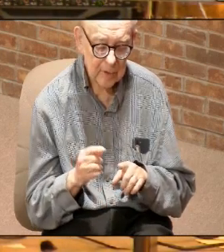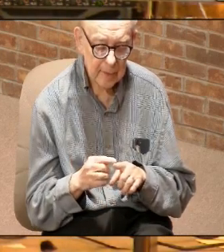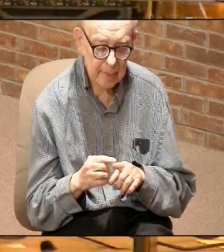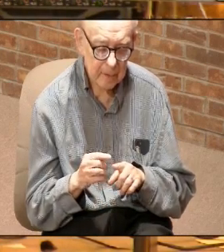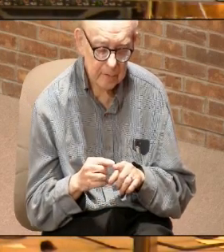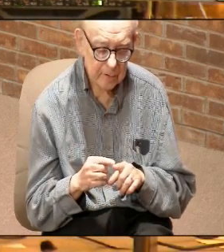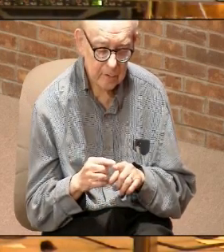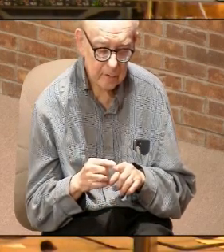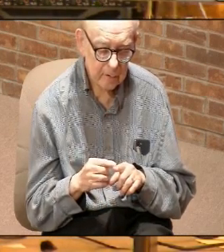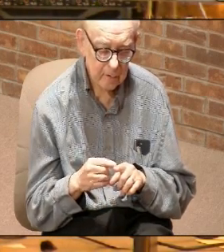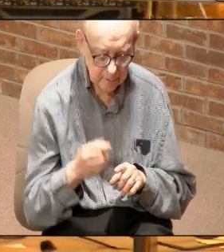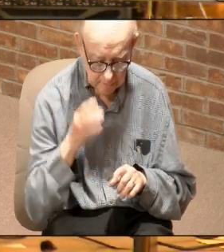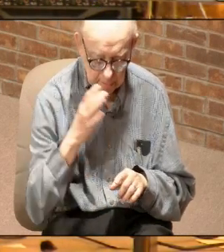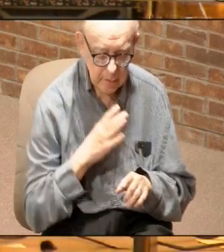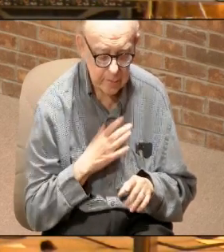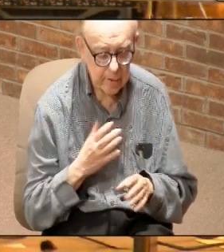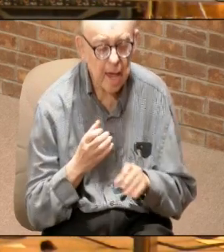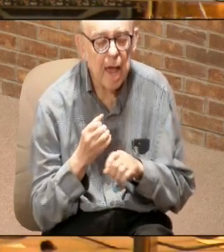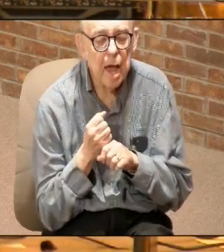until he held